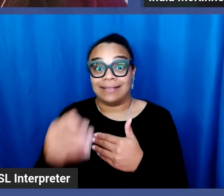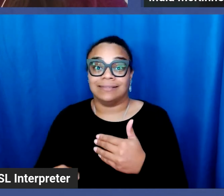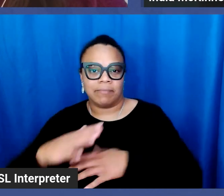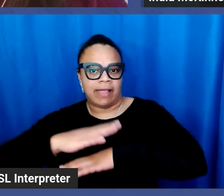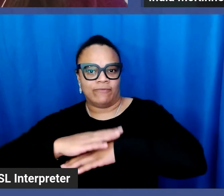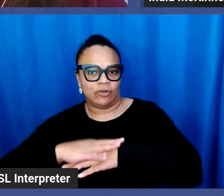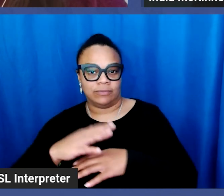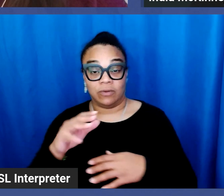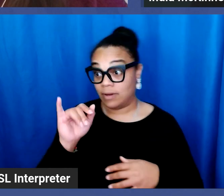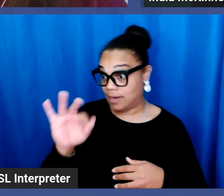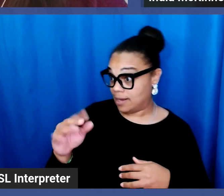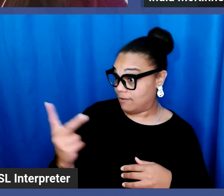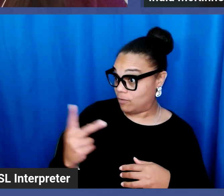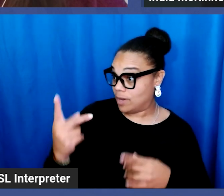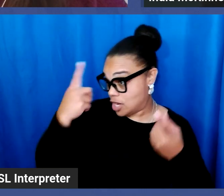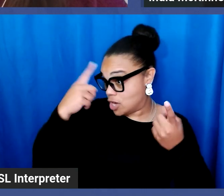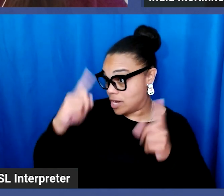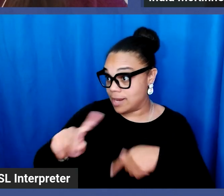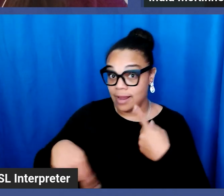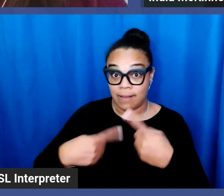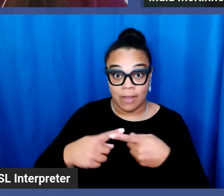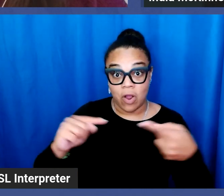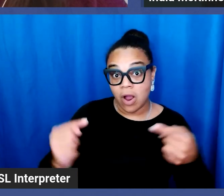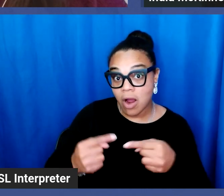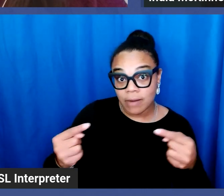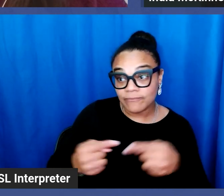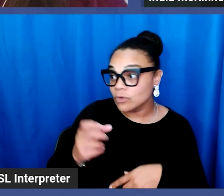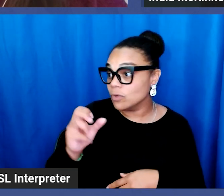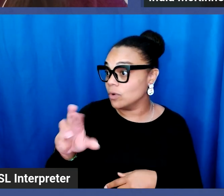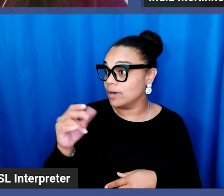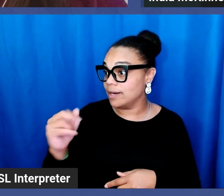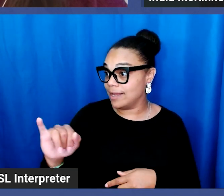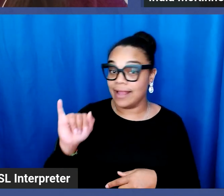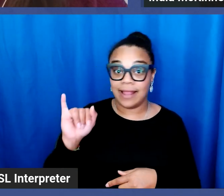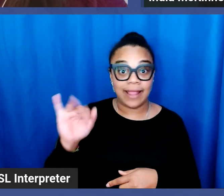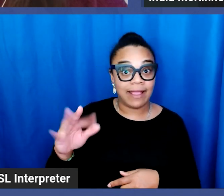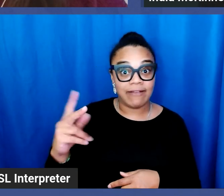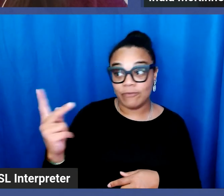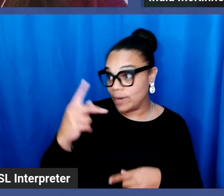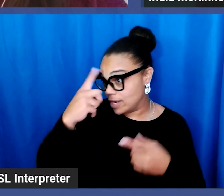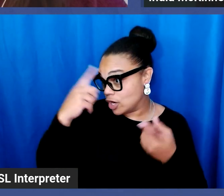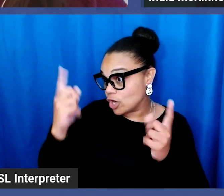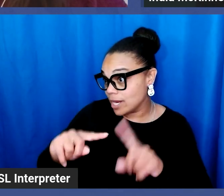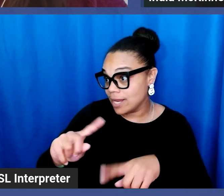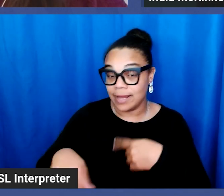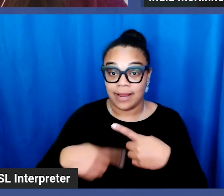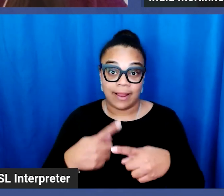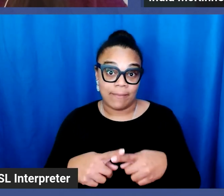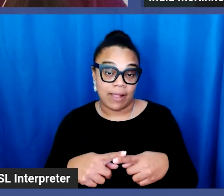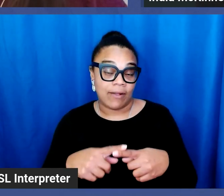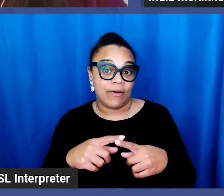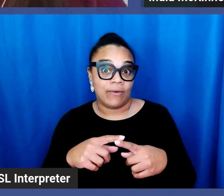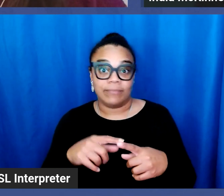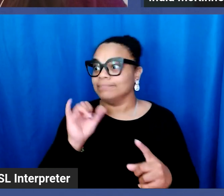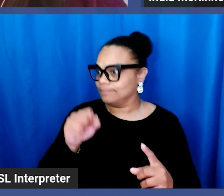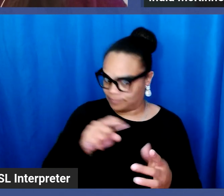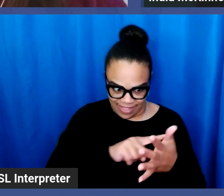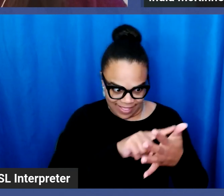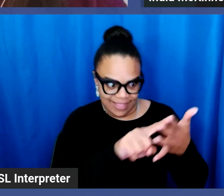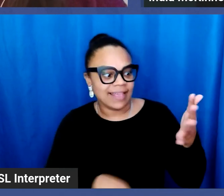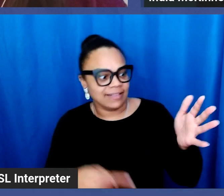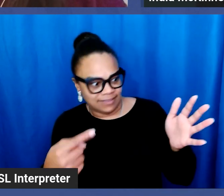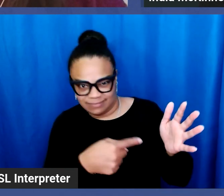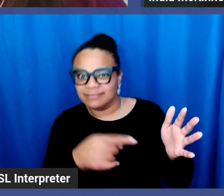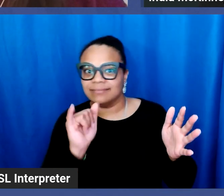harmful, even if we agree on the type of thing, like this is definitively harmful and therefore it